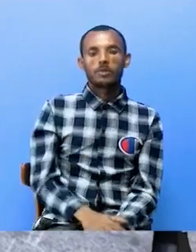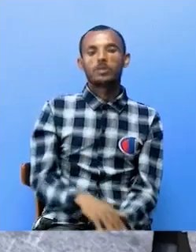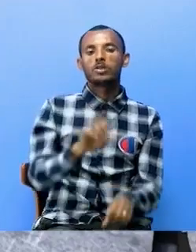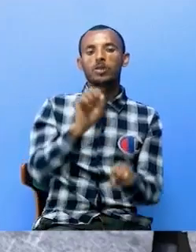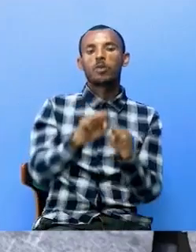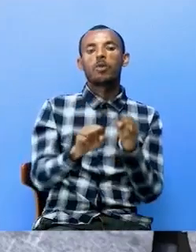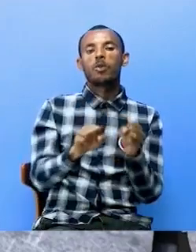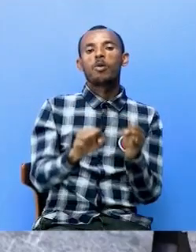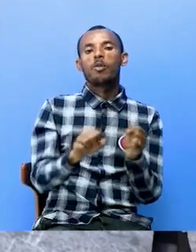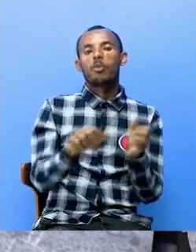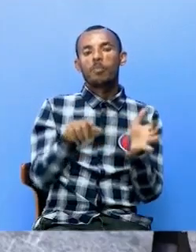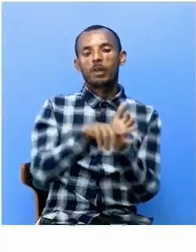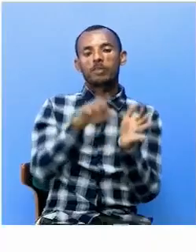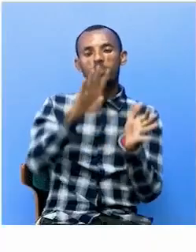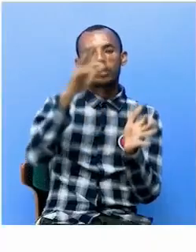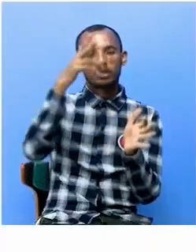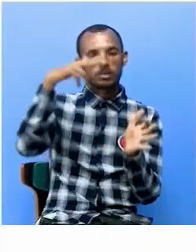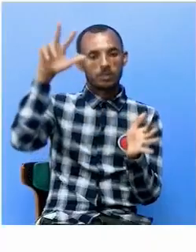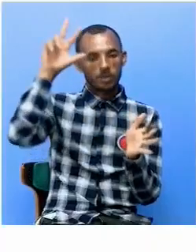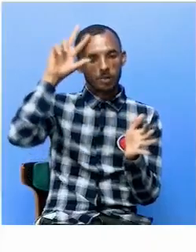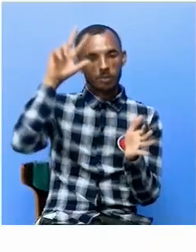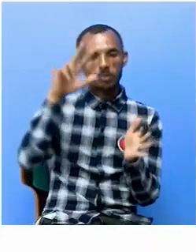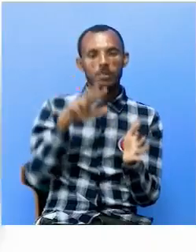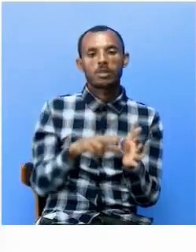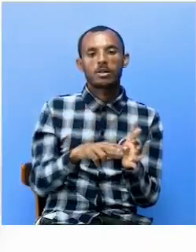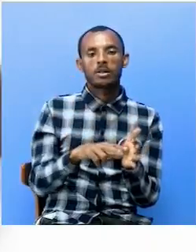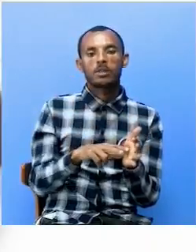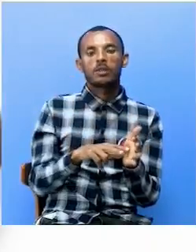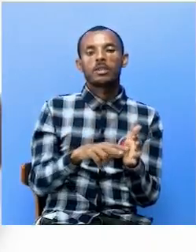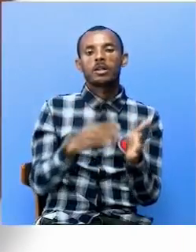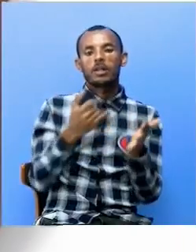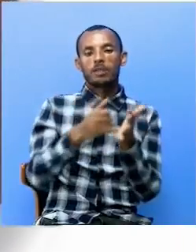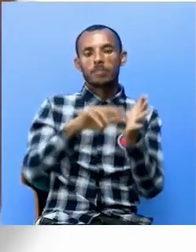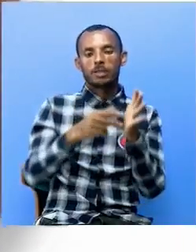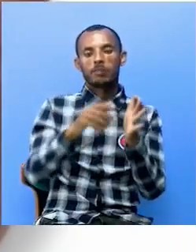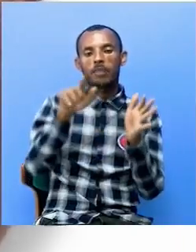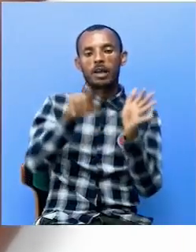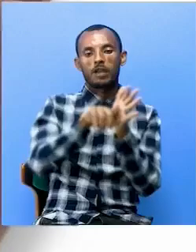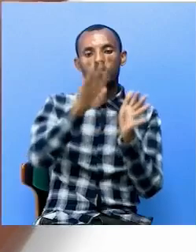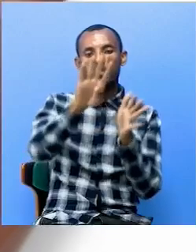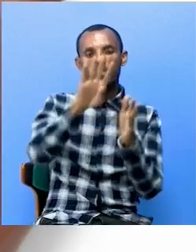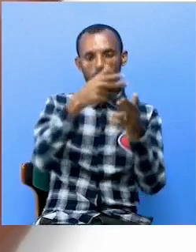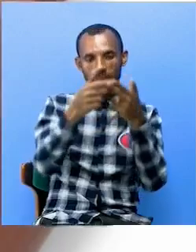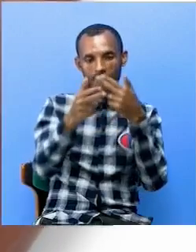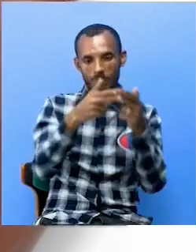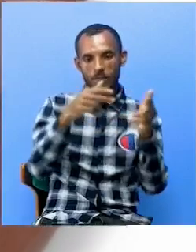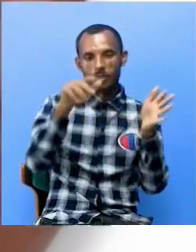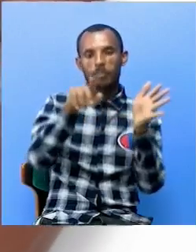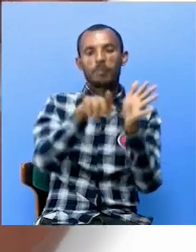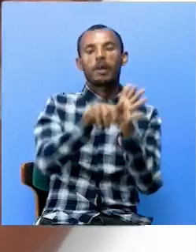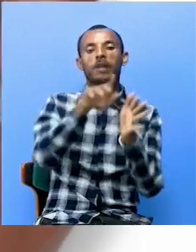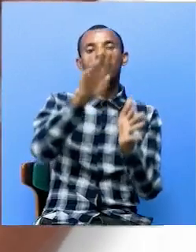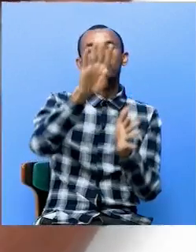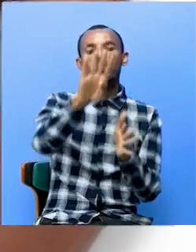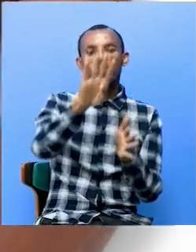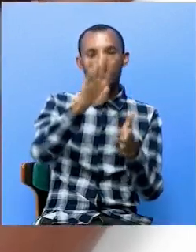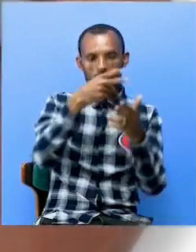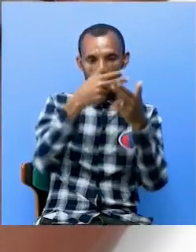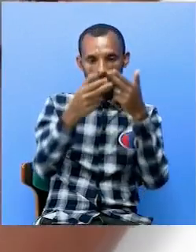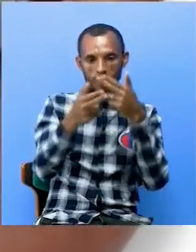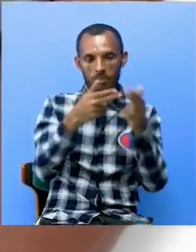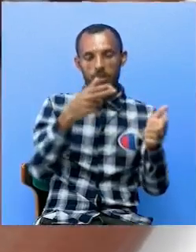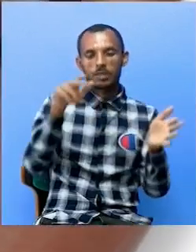So minus 4 the power of 3 means minus 4 times minus 4